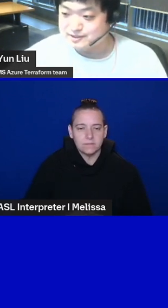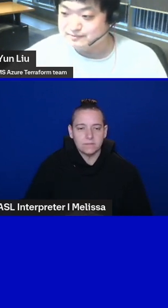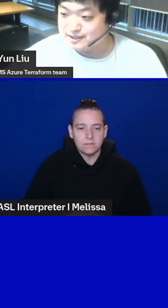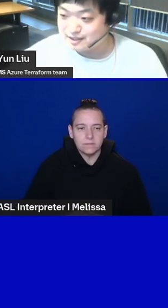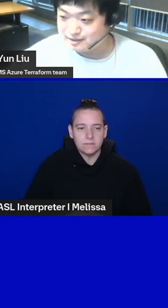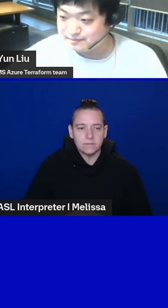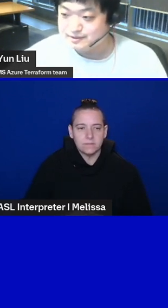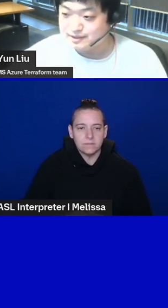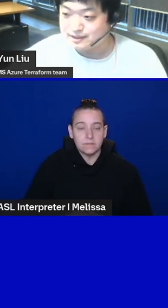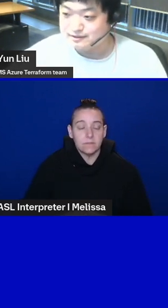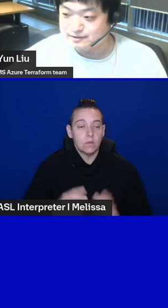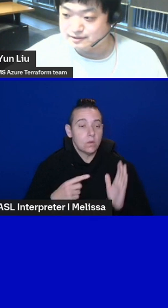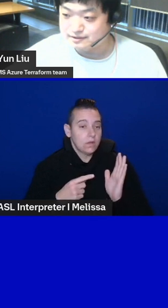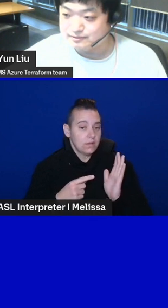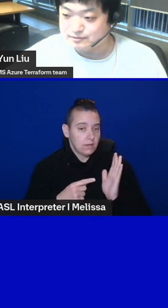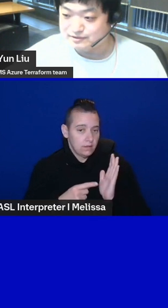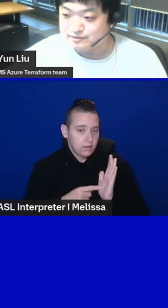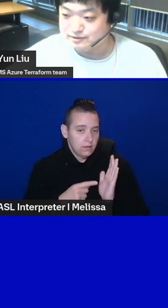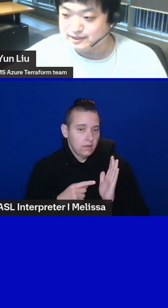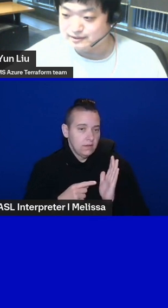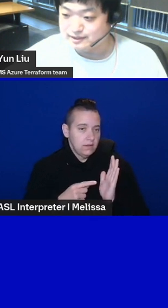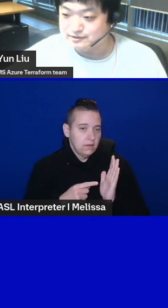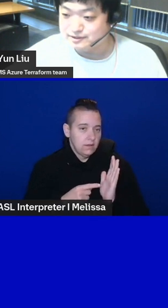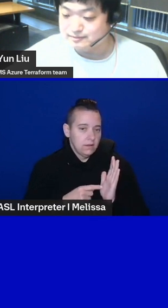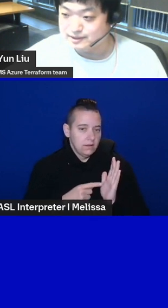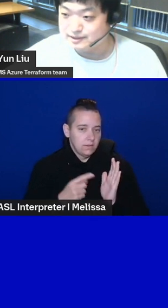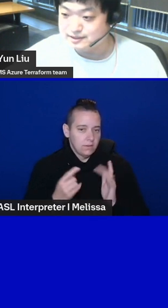Let's wait some time and wait for